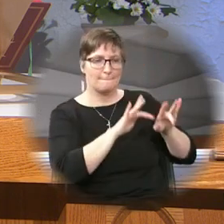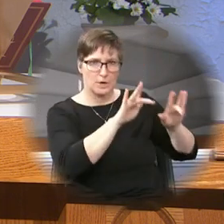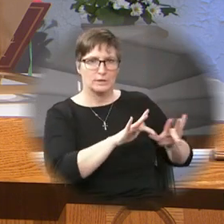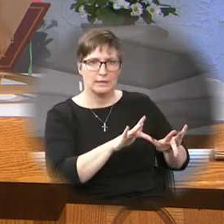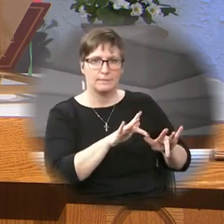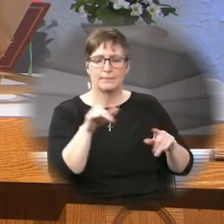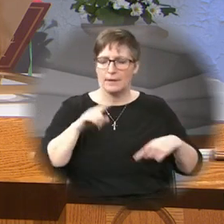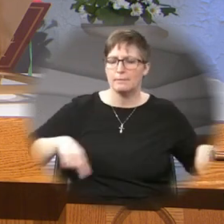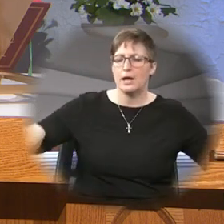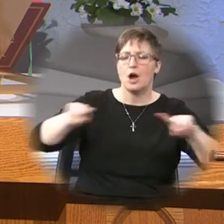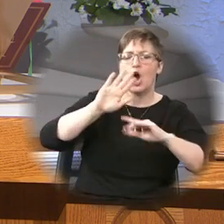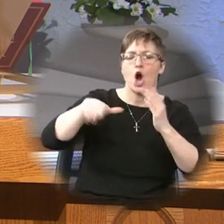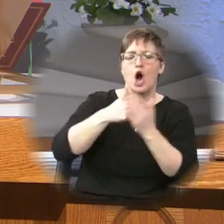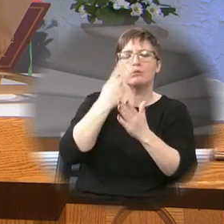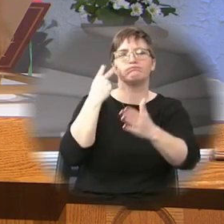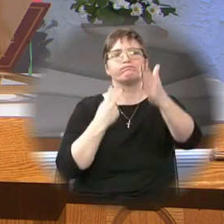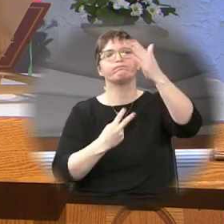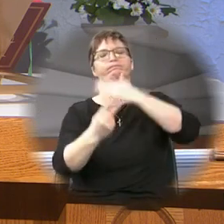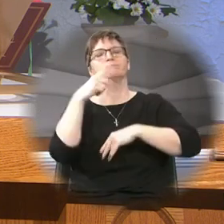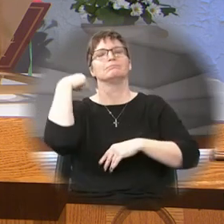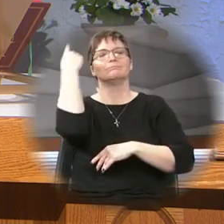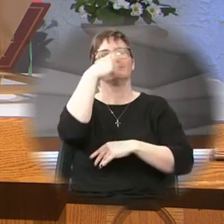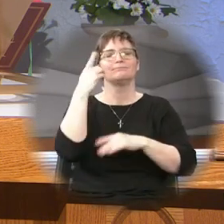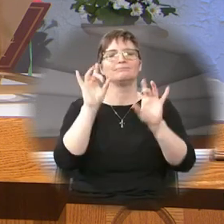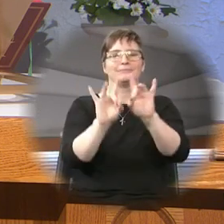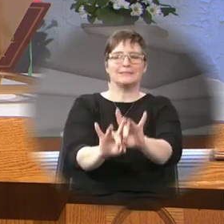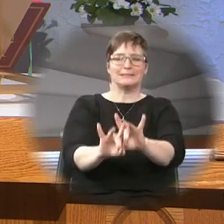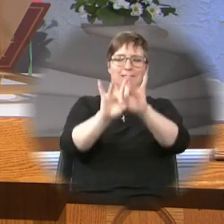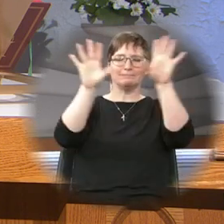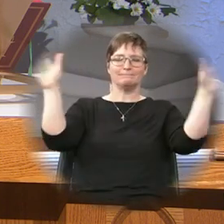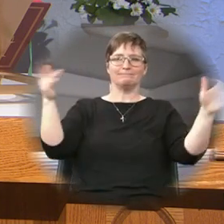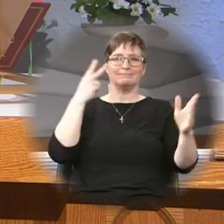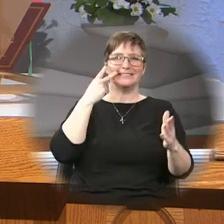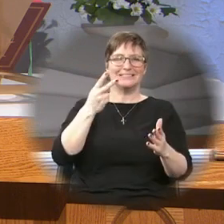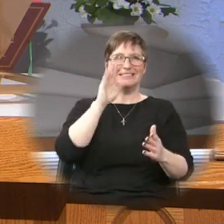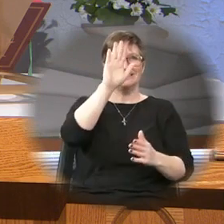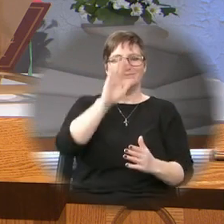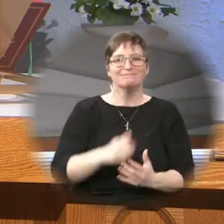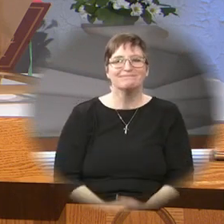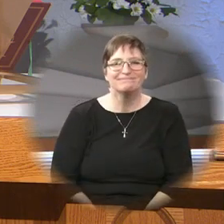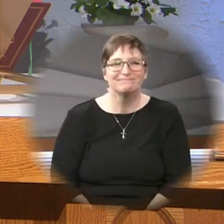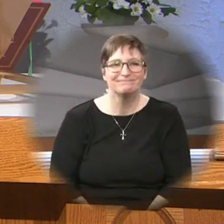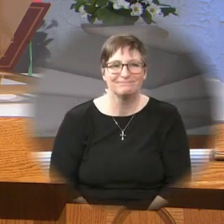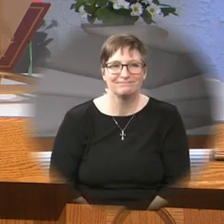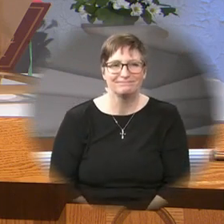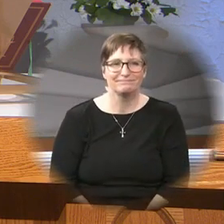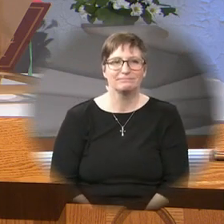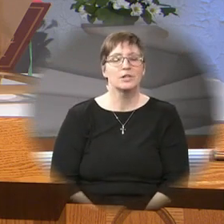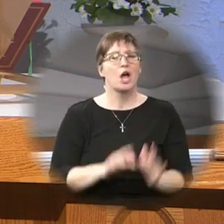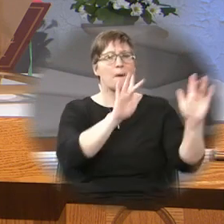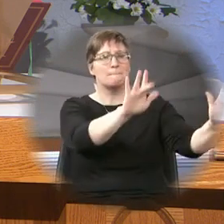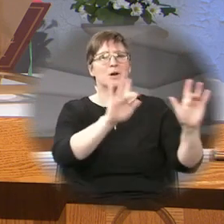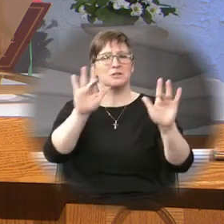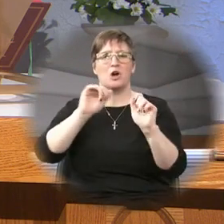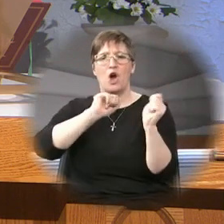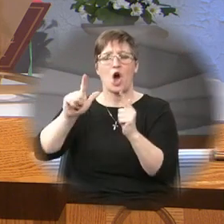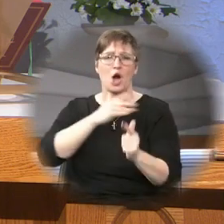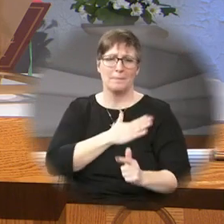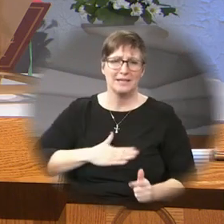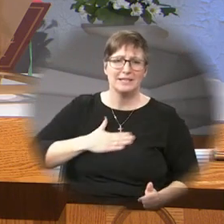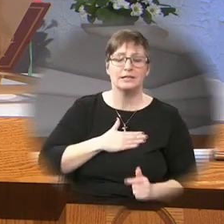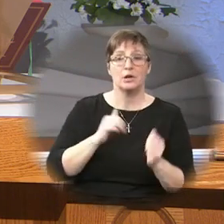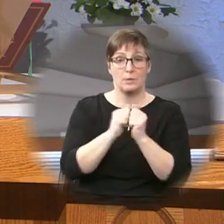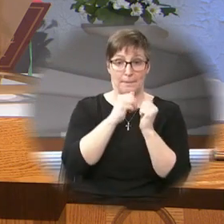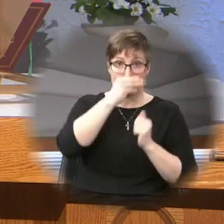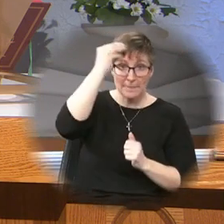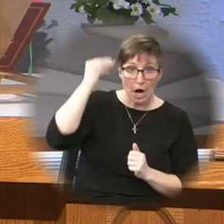your mercy. Welcome them into the goodness of your face. Have mercy on us all, we pray,